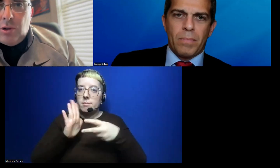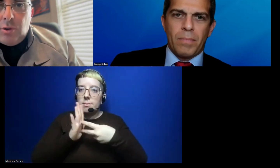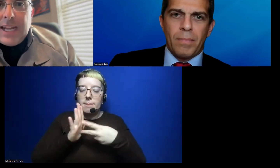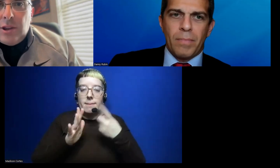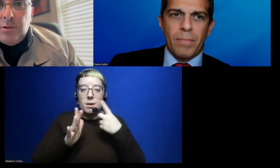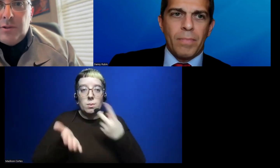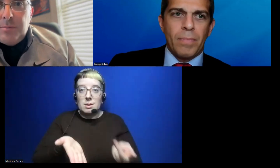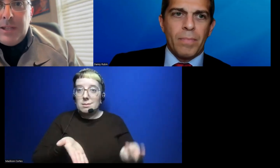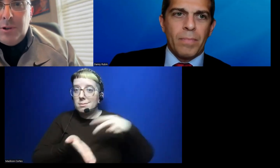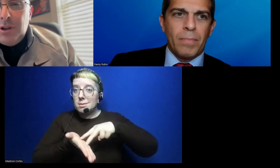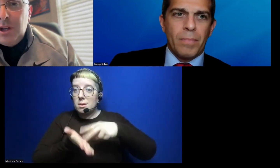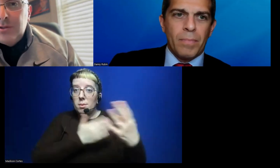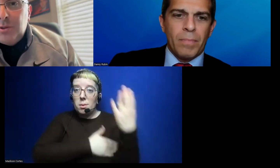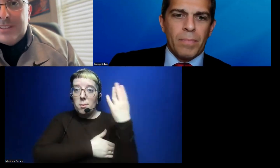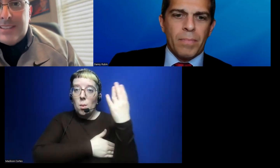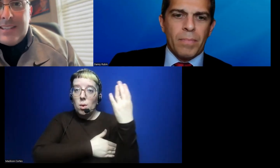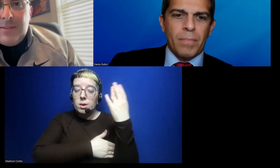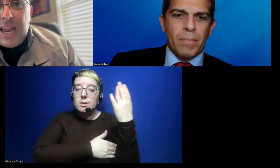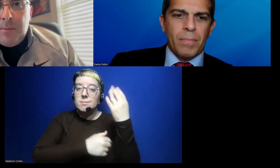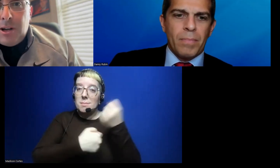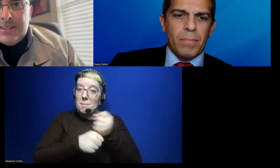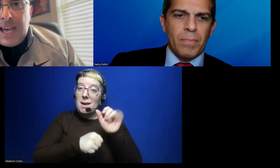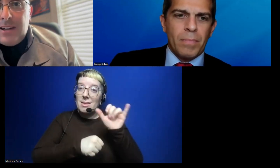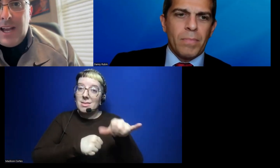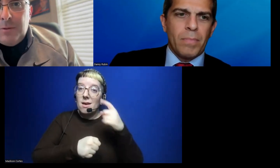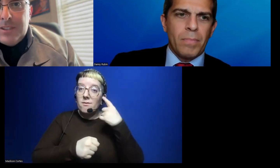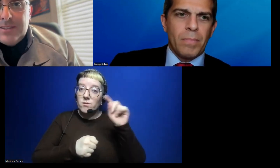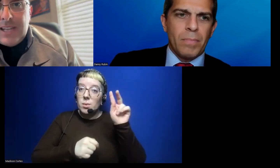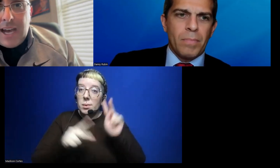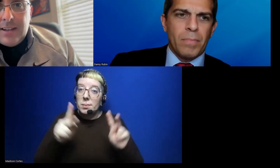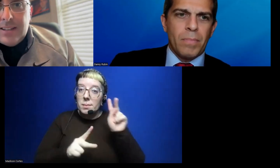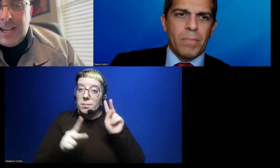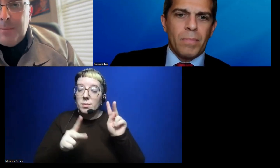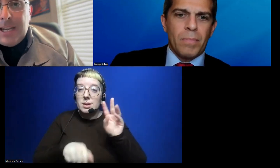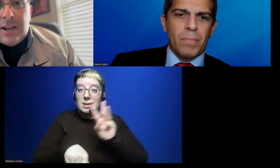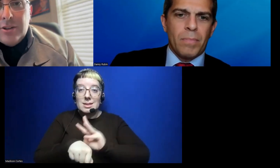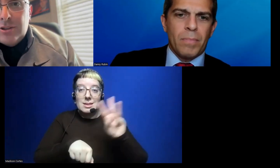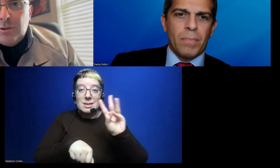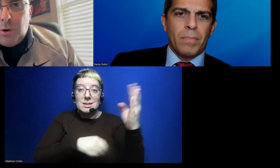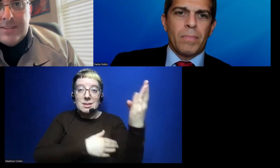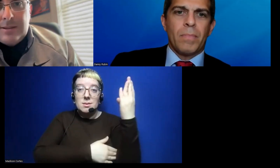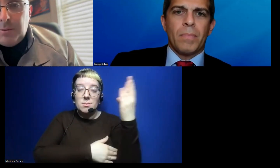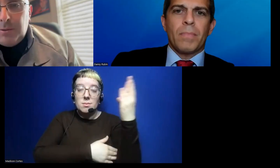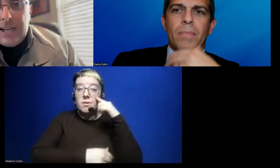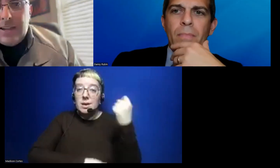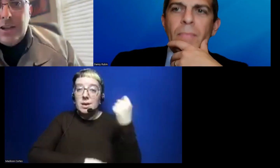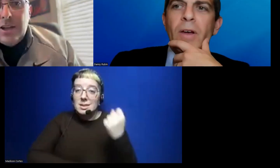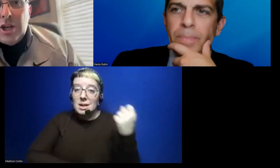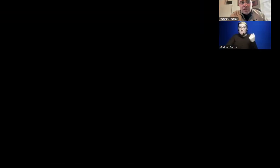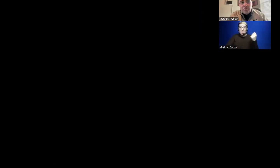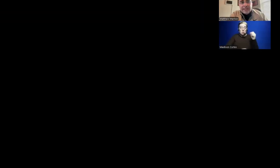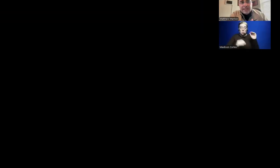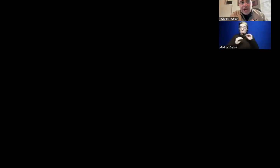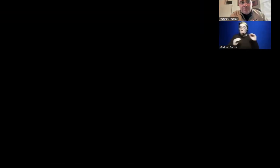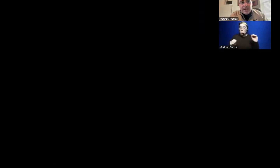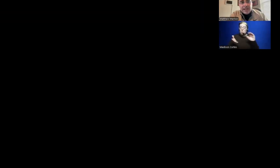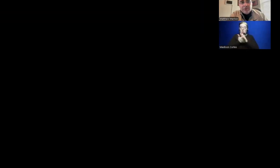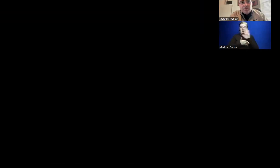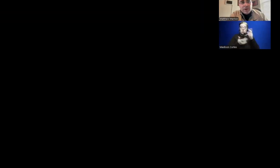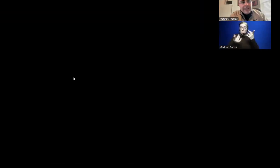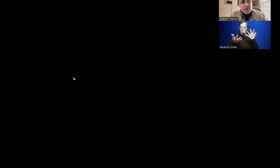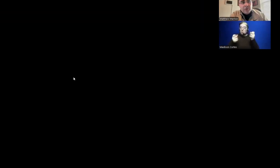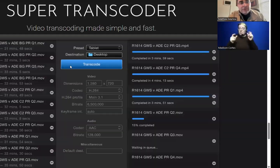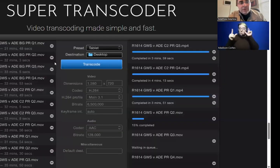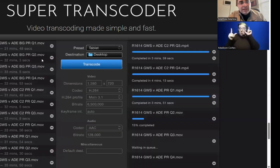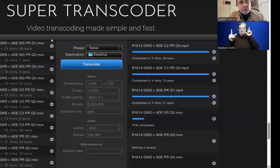morning, you would create those for people. So 6, 7 a.m. on a Saturday, which is not a time any college student wants to be awake. Yep. You would get up and